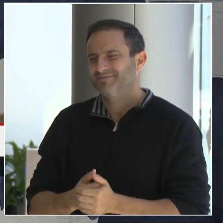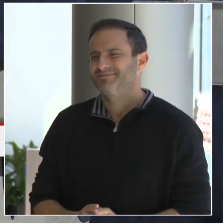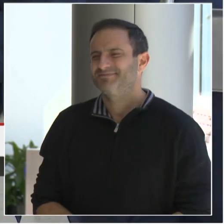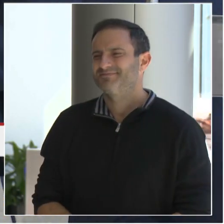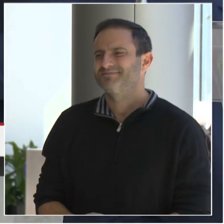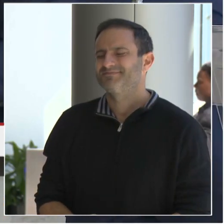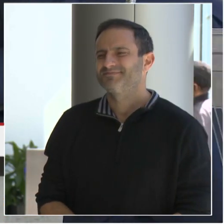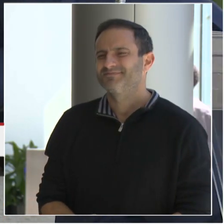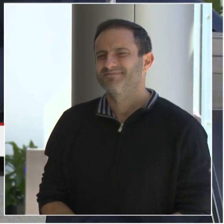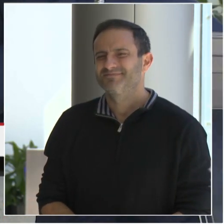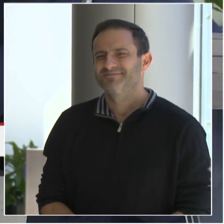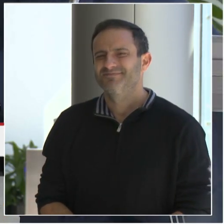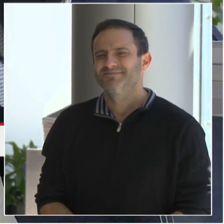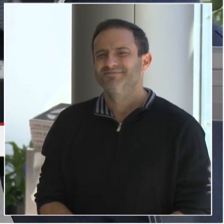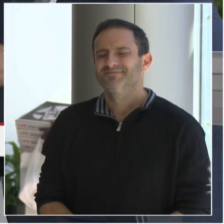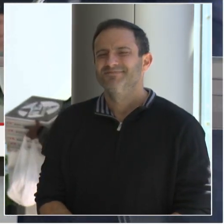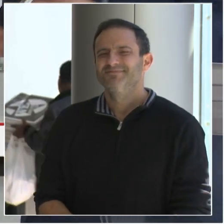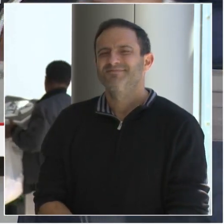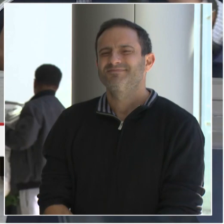Thank you so much.